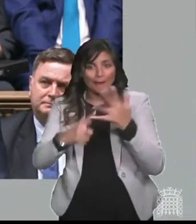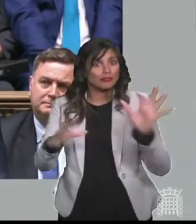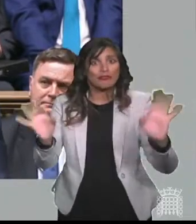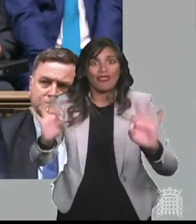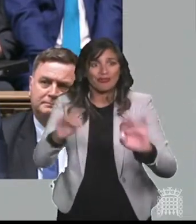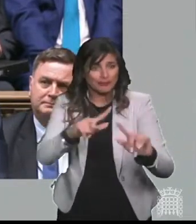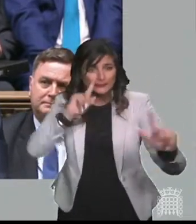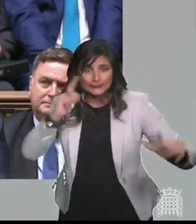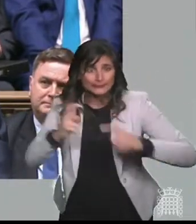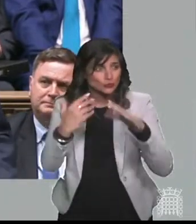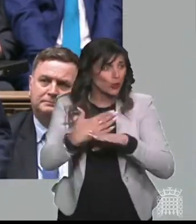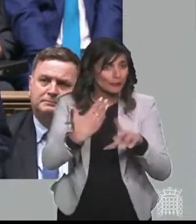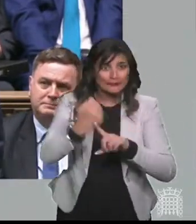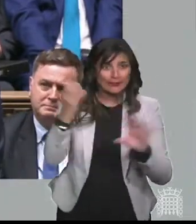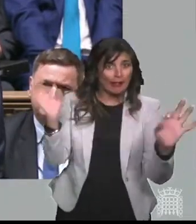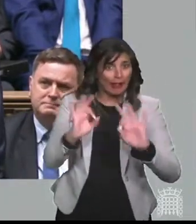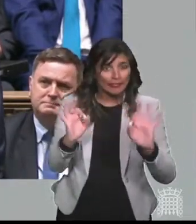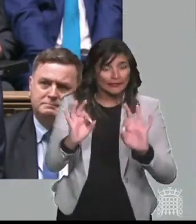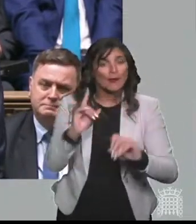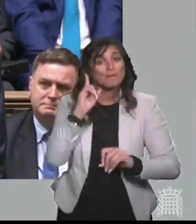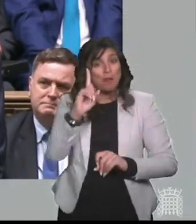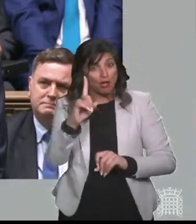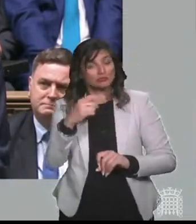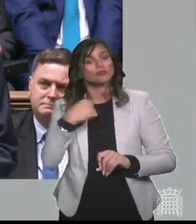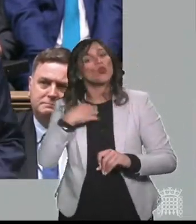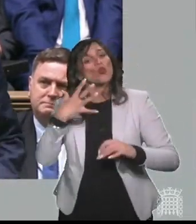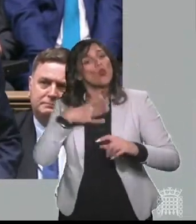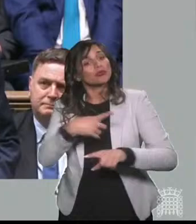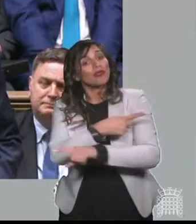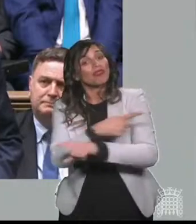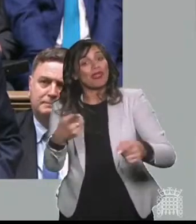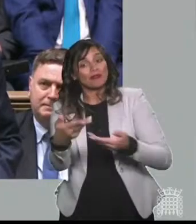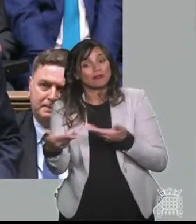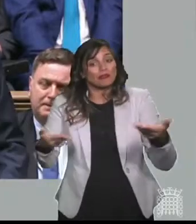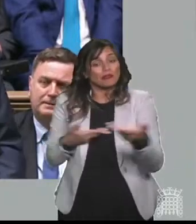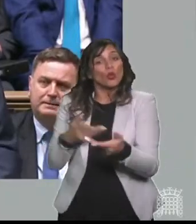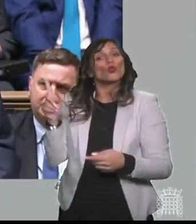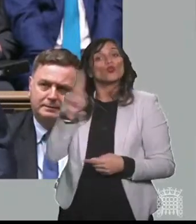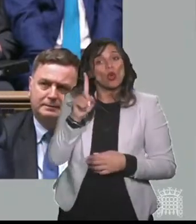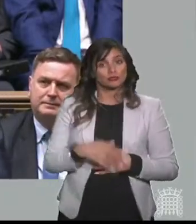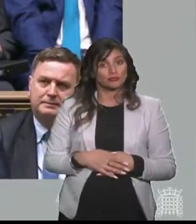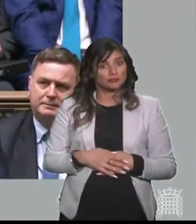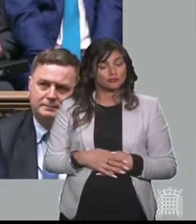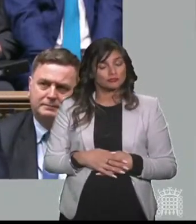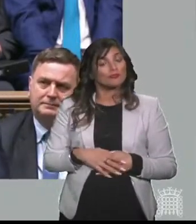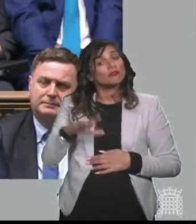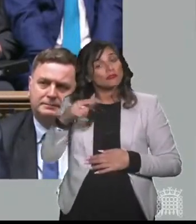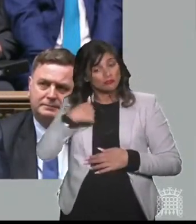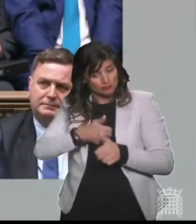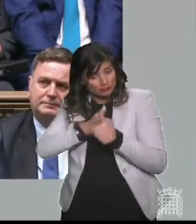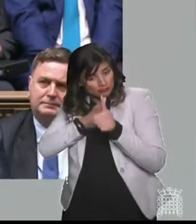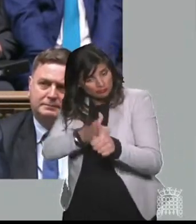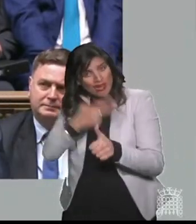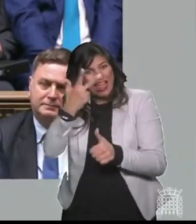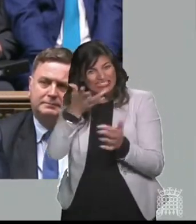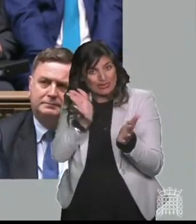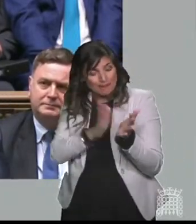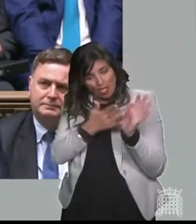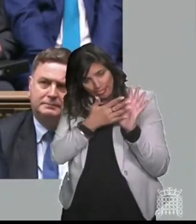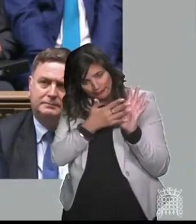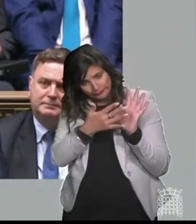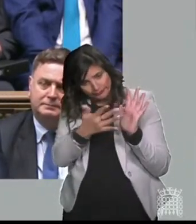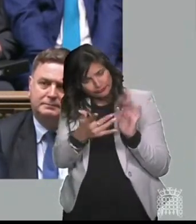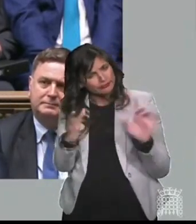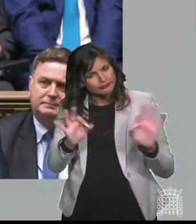ask for something in return. If after 18 months of intensive support, job seekers have not found a